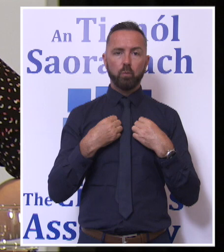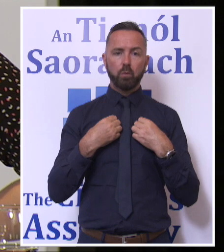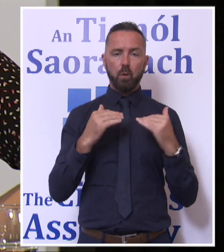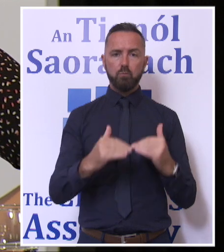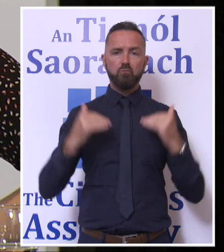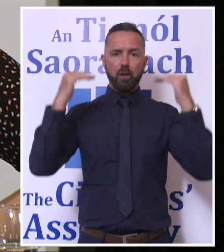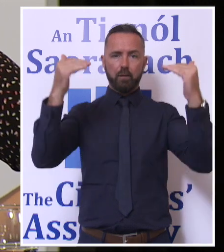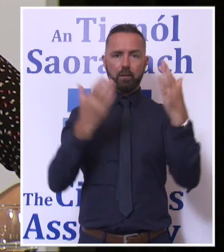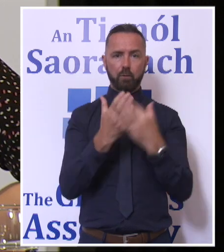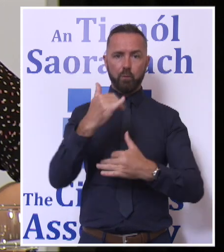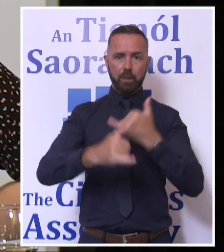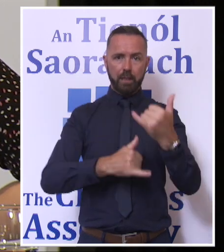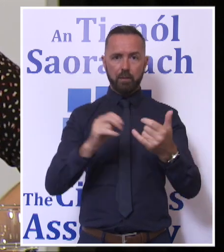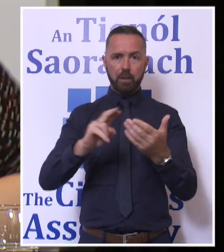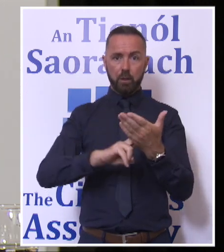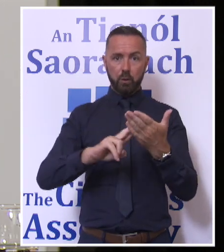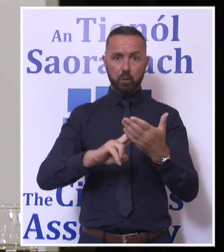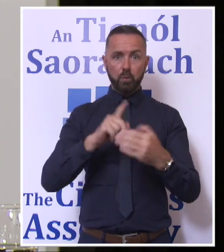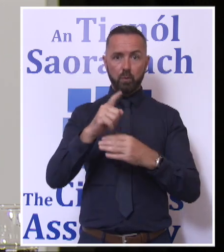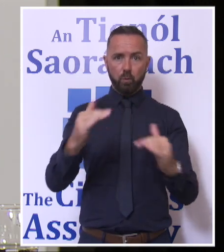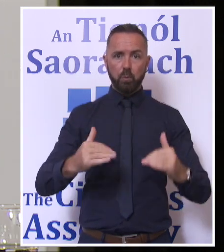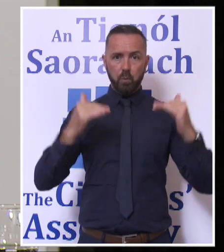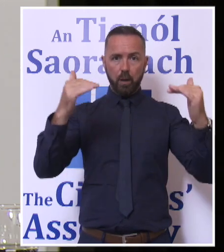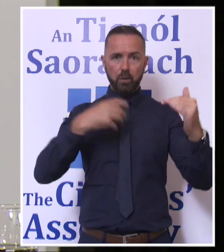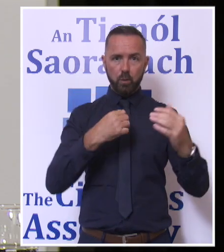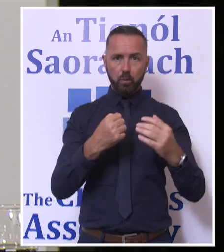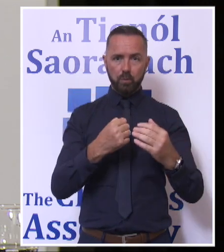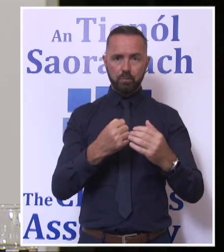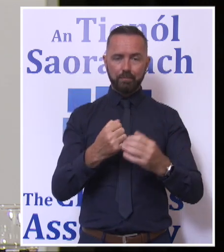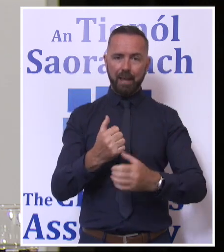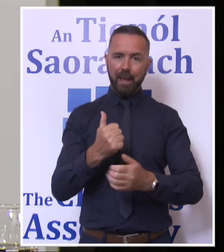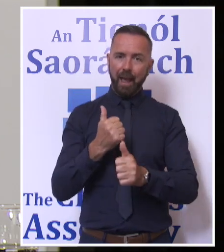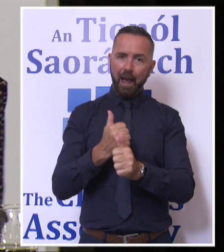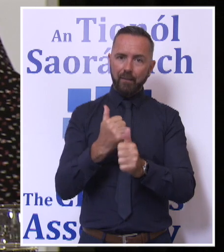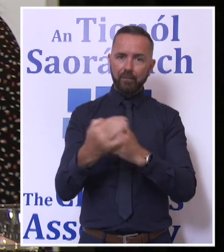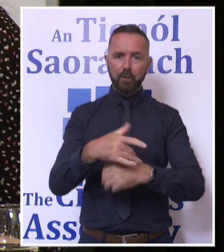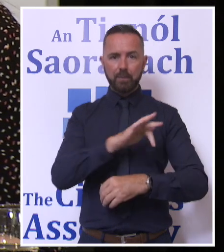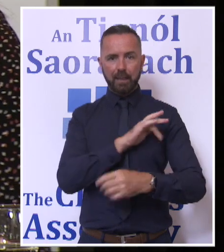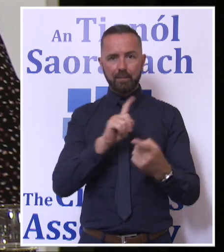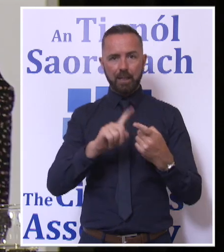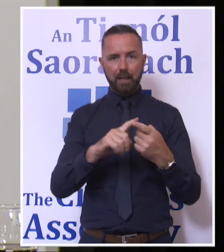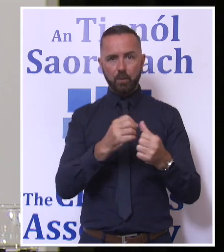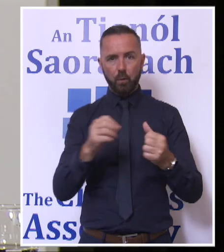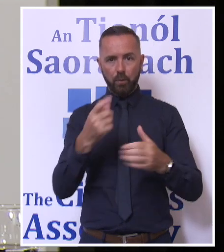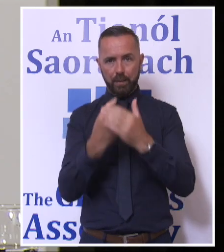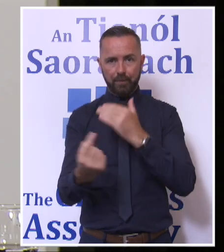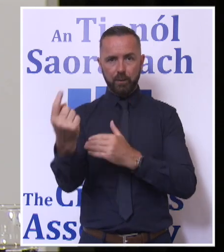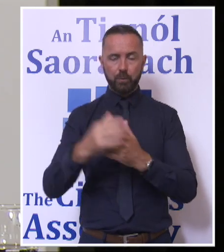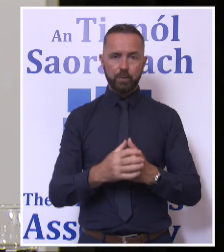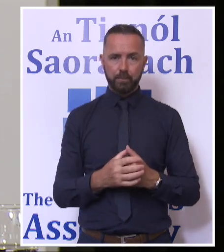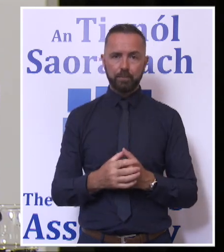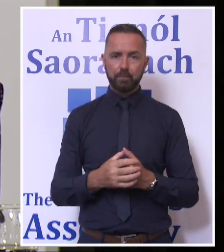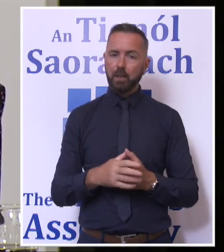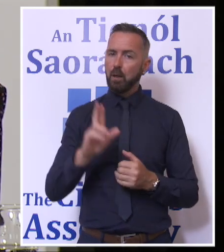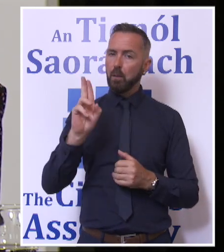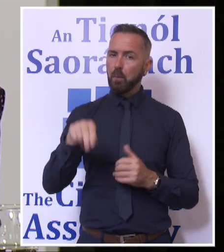use their term to advocate for those depending on the individual and raise their profile and try and implement some of their priorities. It is